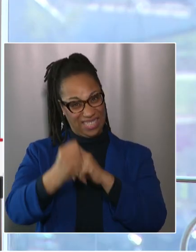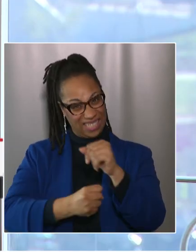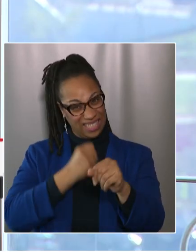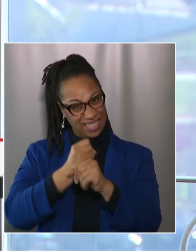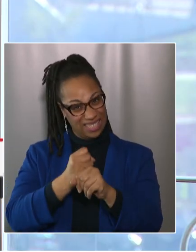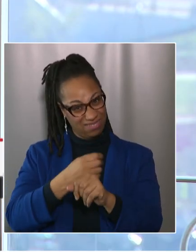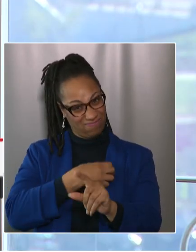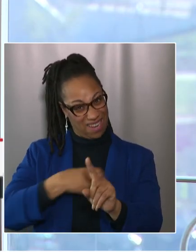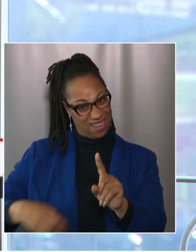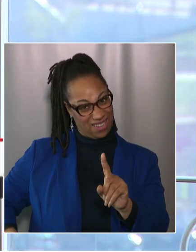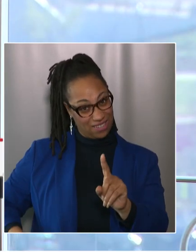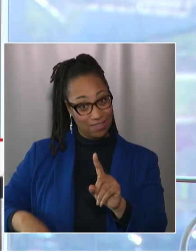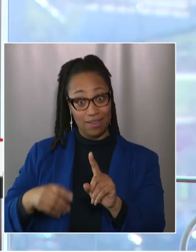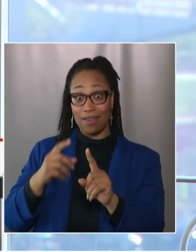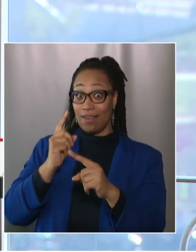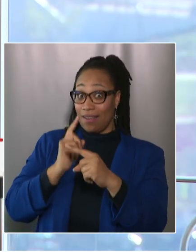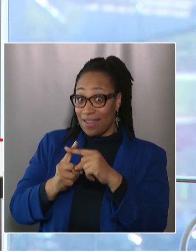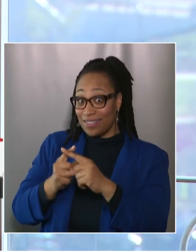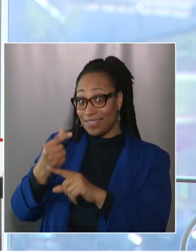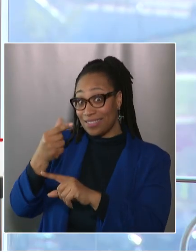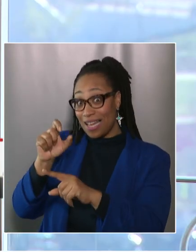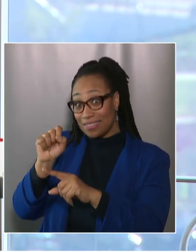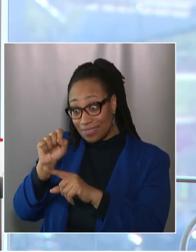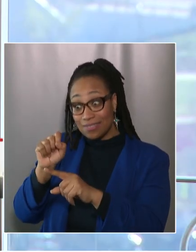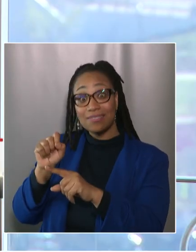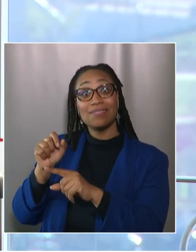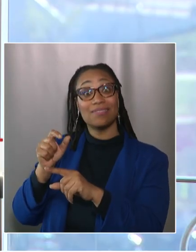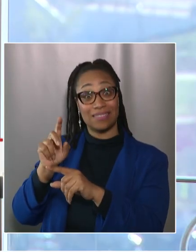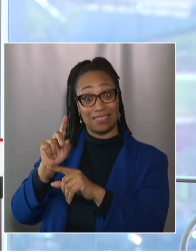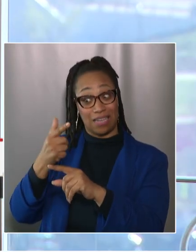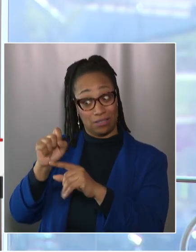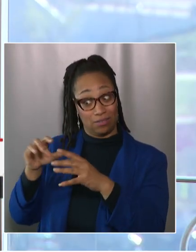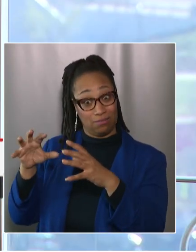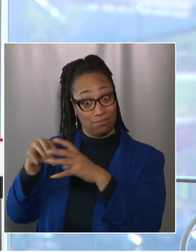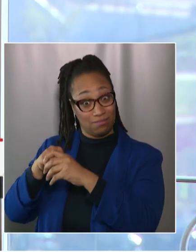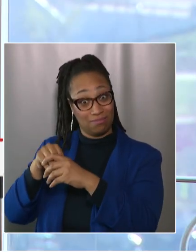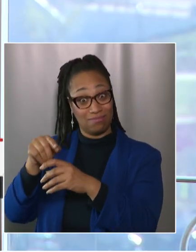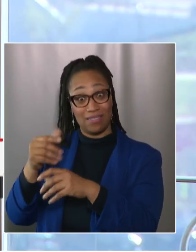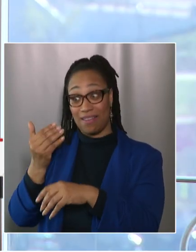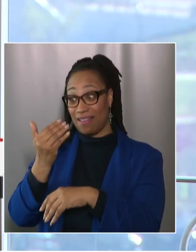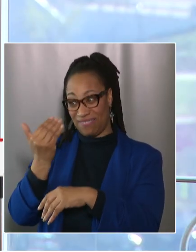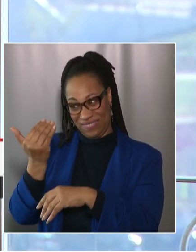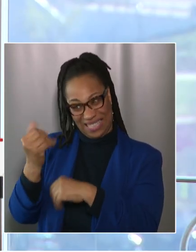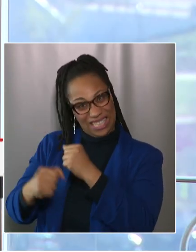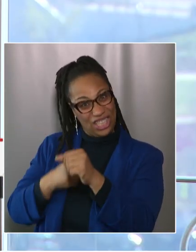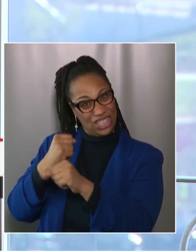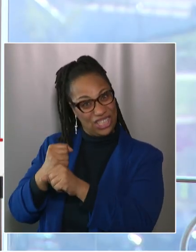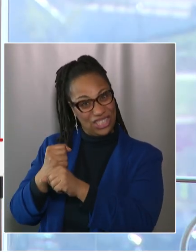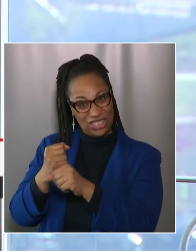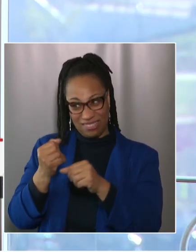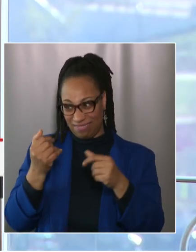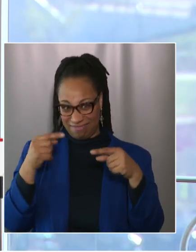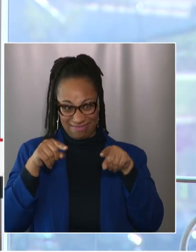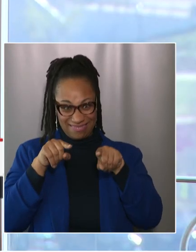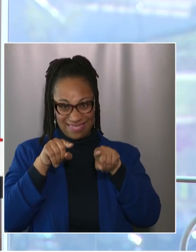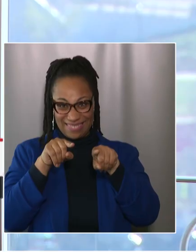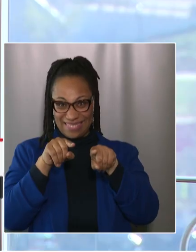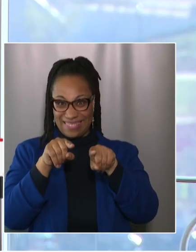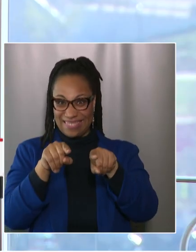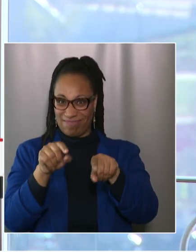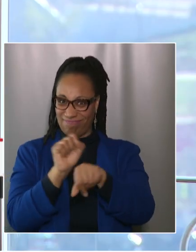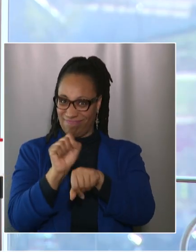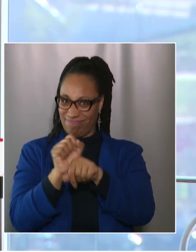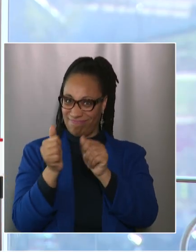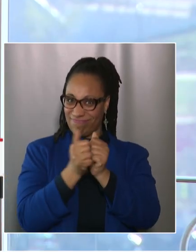a relatively new agency, and we have caught our footing under Mayor Bowser. It's not been easy, but we have caught our footing because the mayor has been